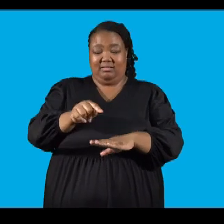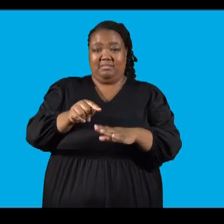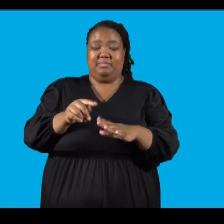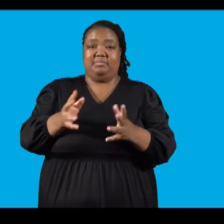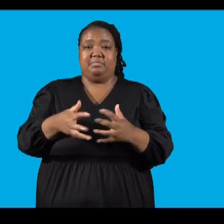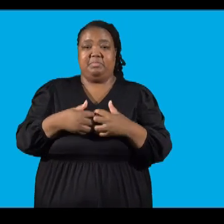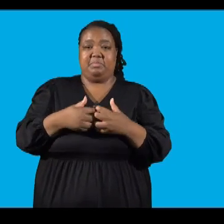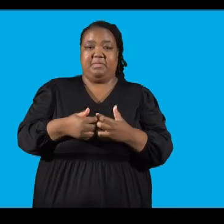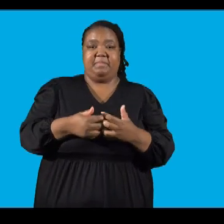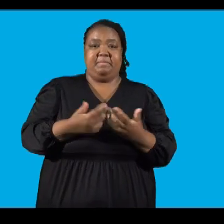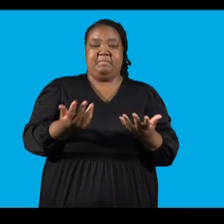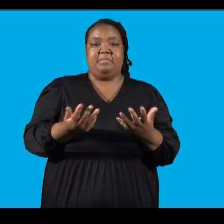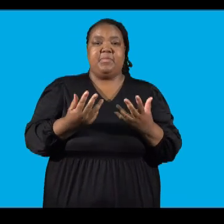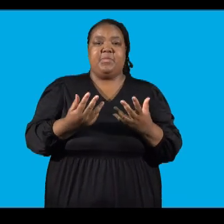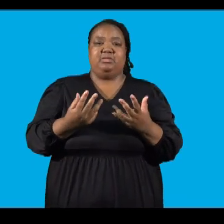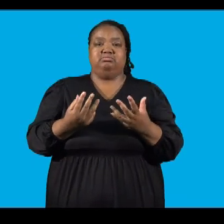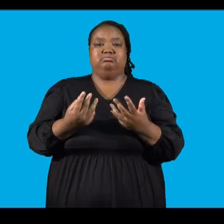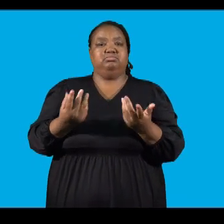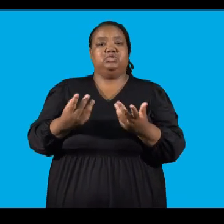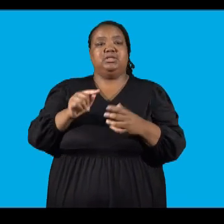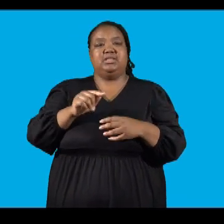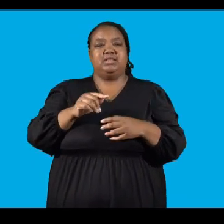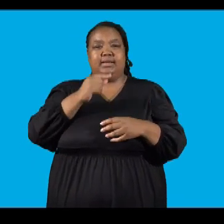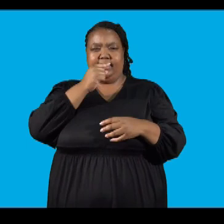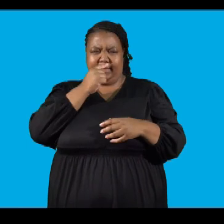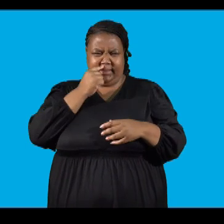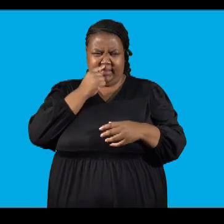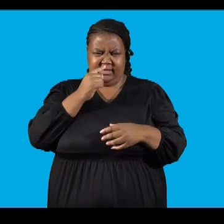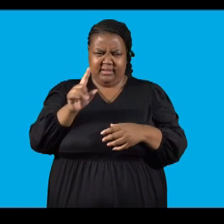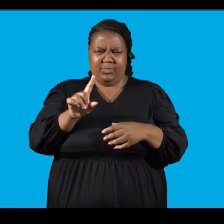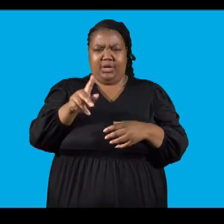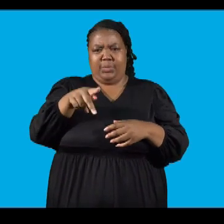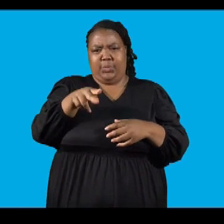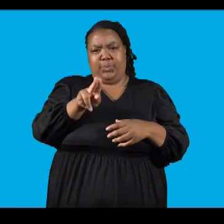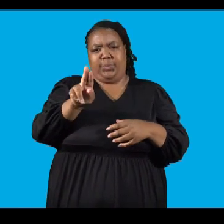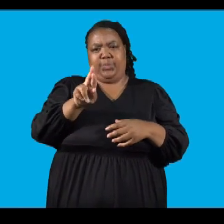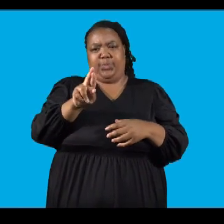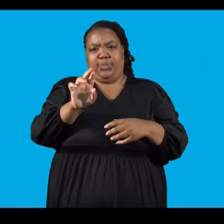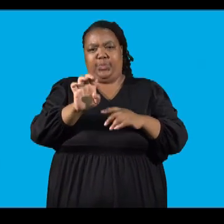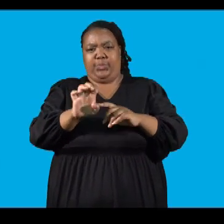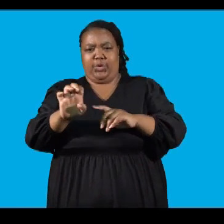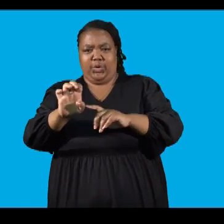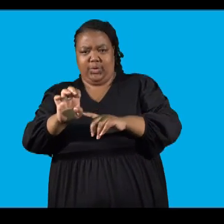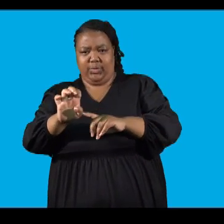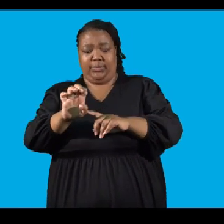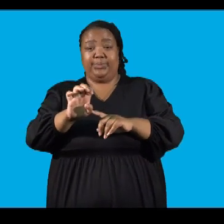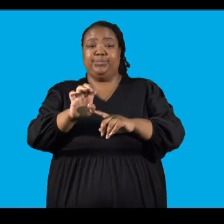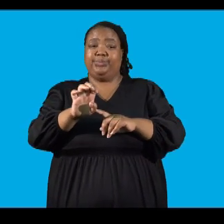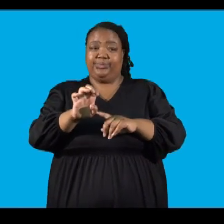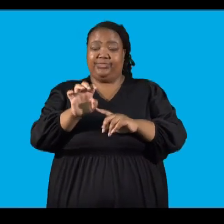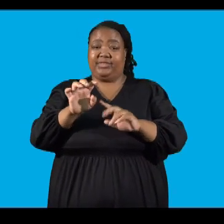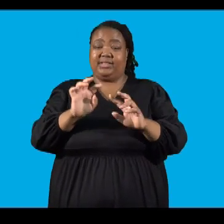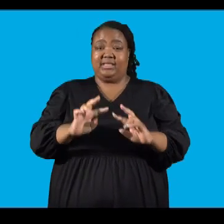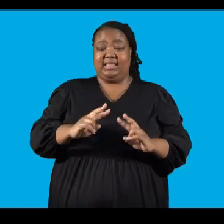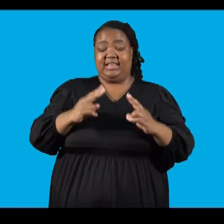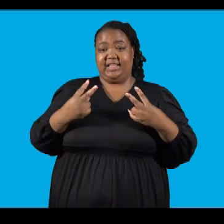all oligopolies are producing a homogeneous product. It is called a pure oligopoly. And if